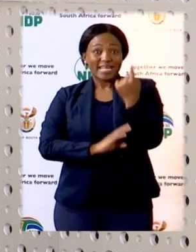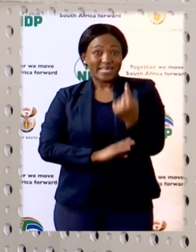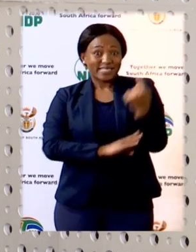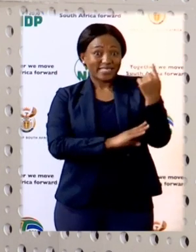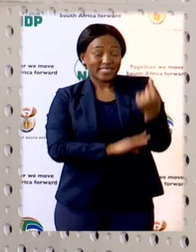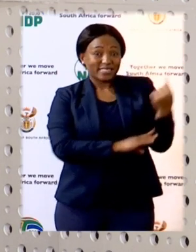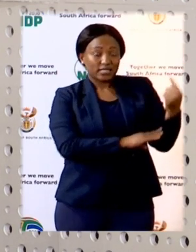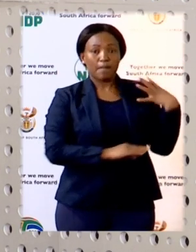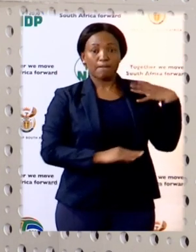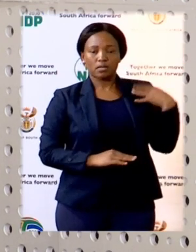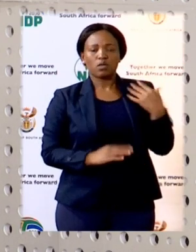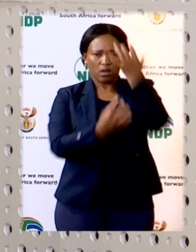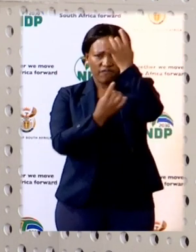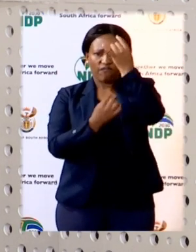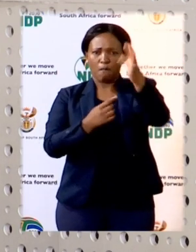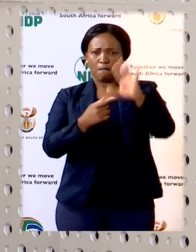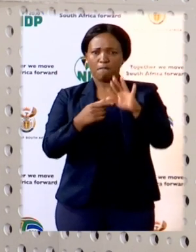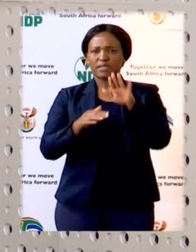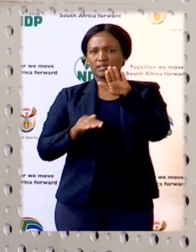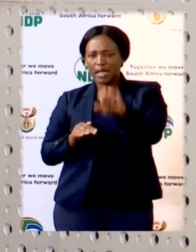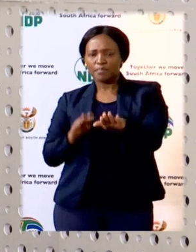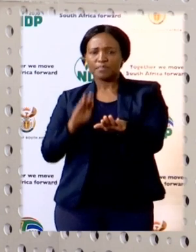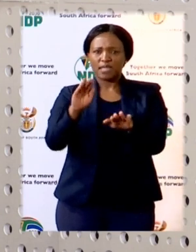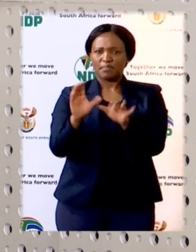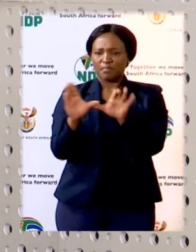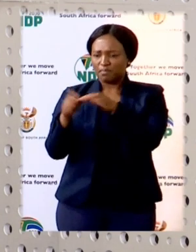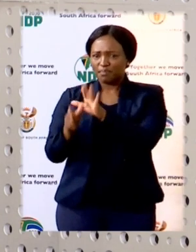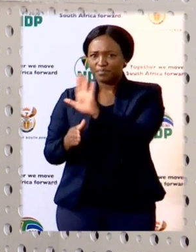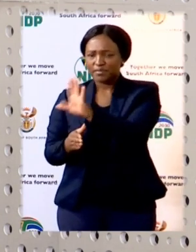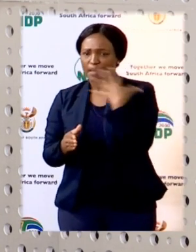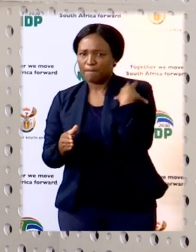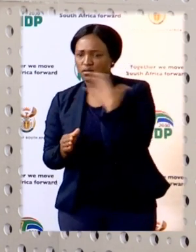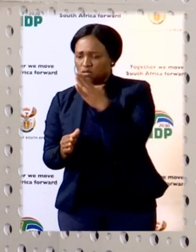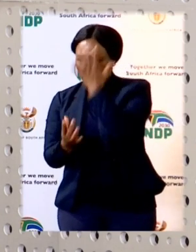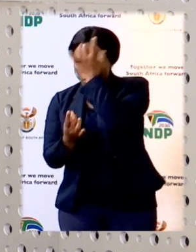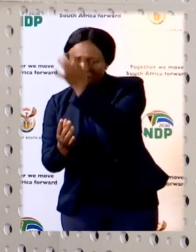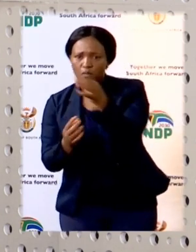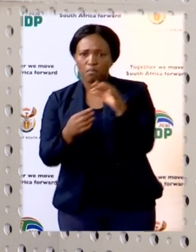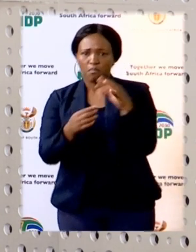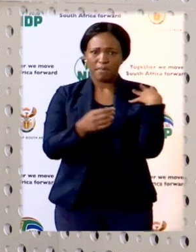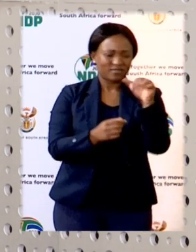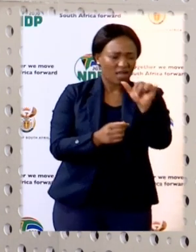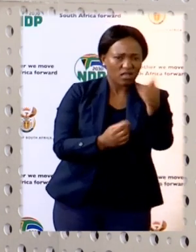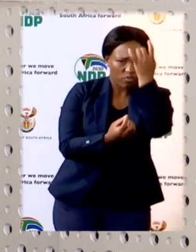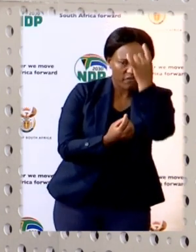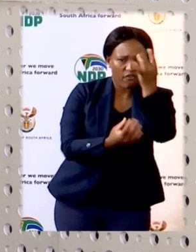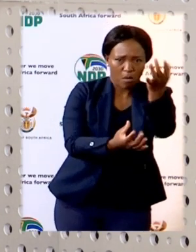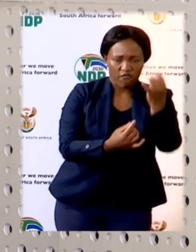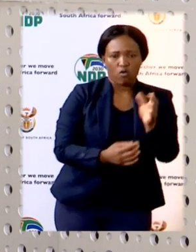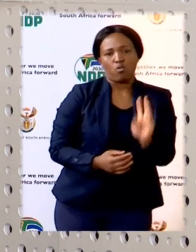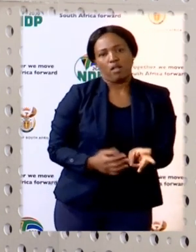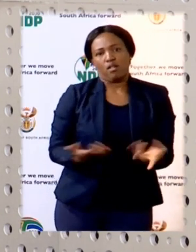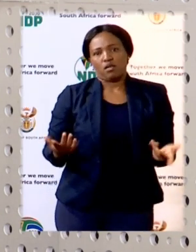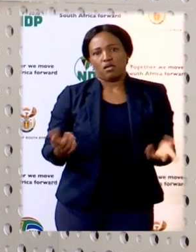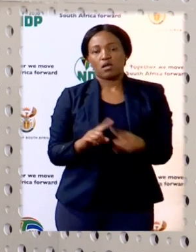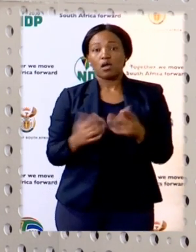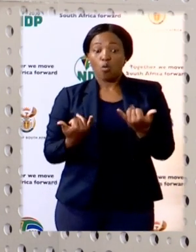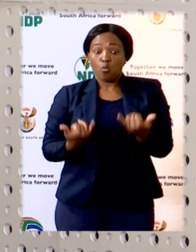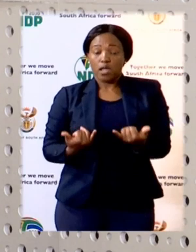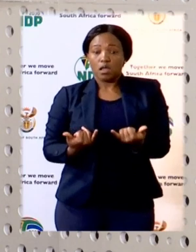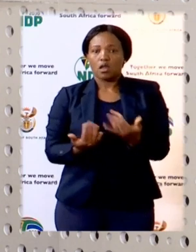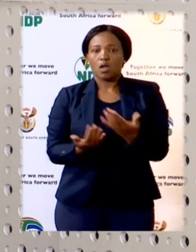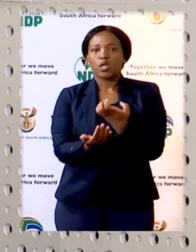step what is to happen within their sectors. We are not yet there. Today we were giving, we are here as